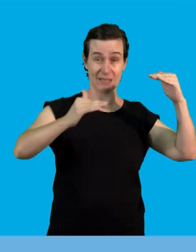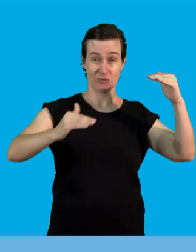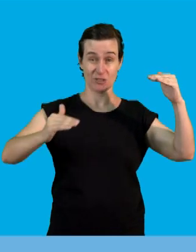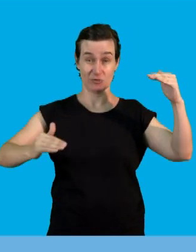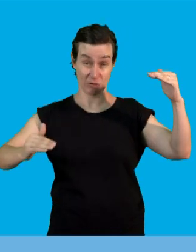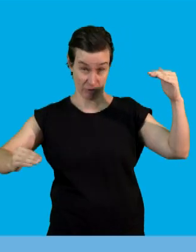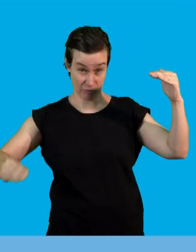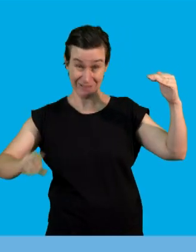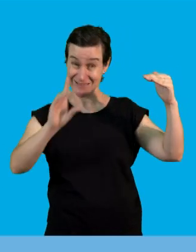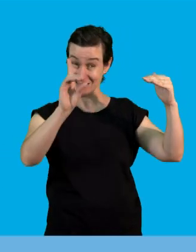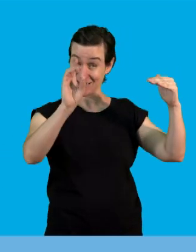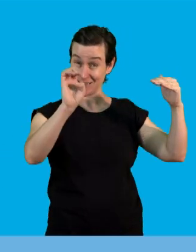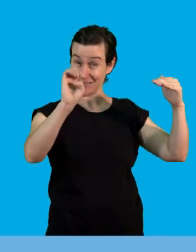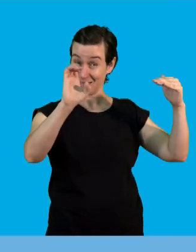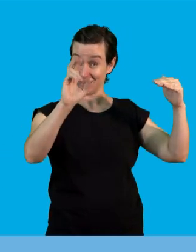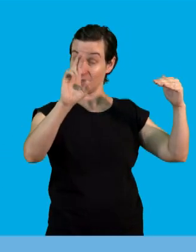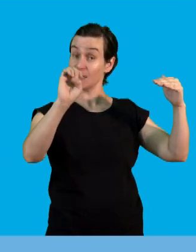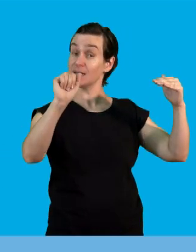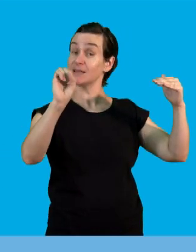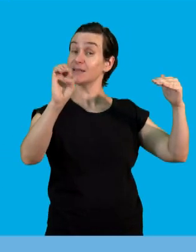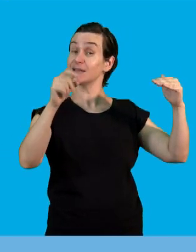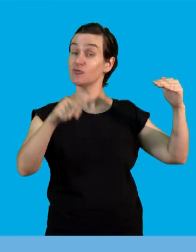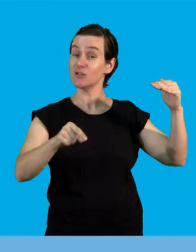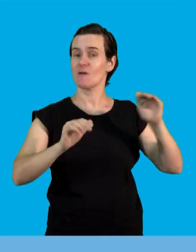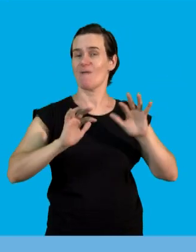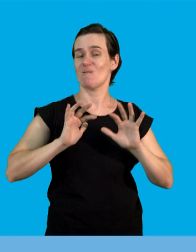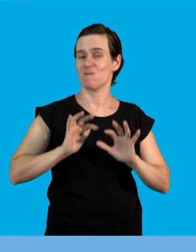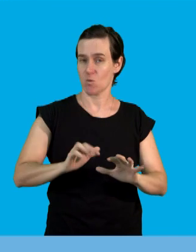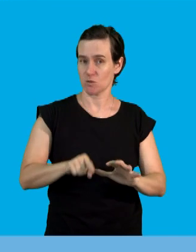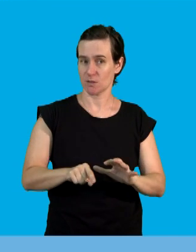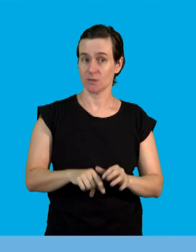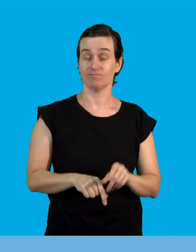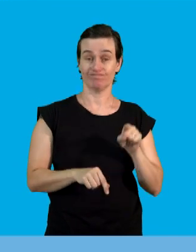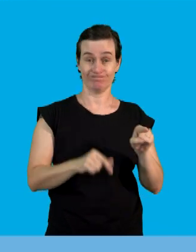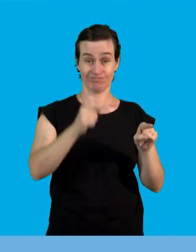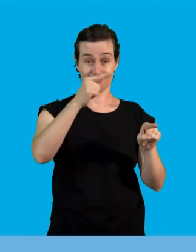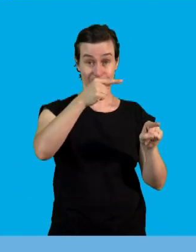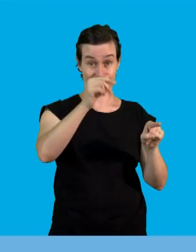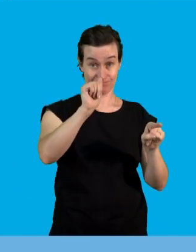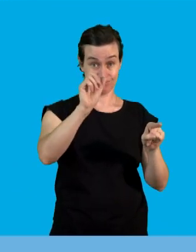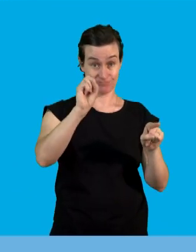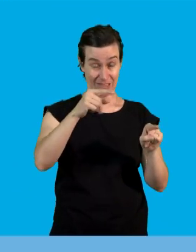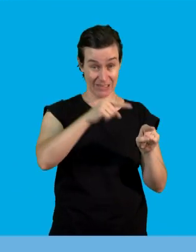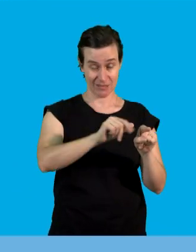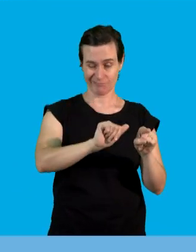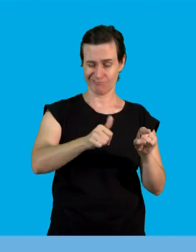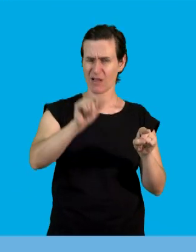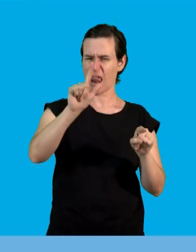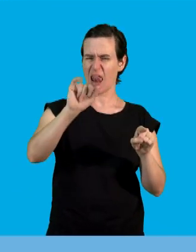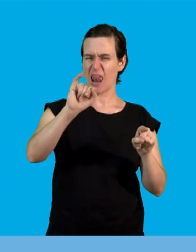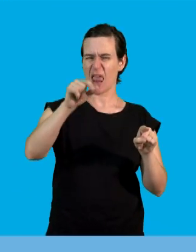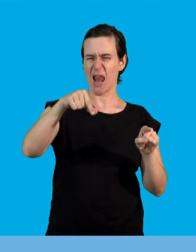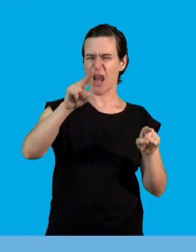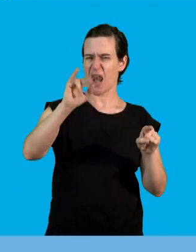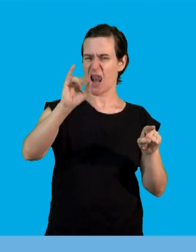So the key word there is decreasing, and remember the forces. So we have gases, we have